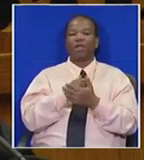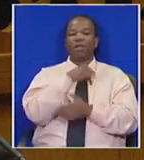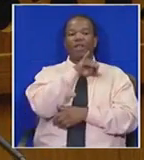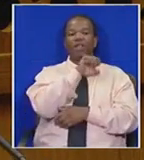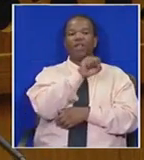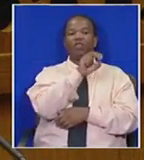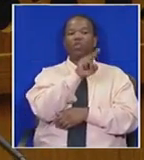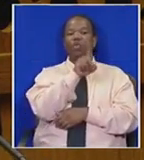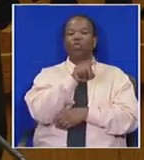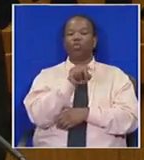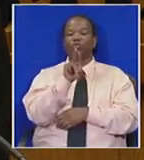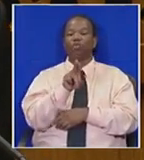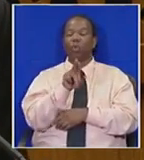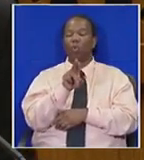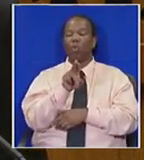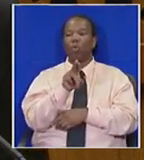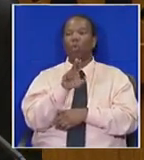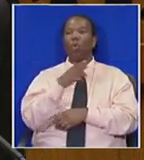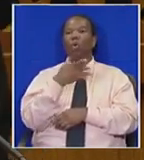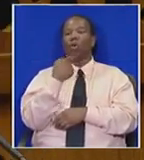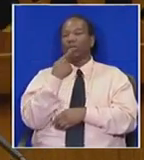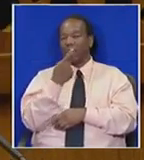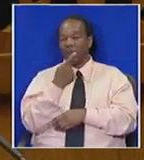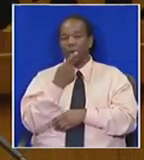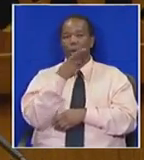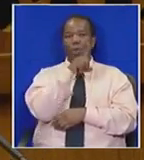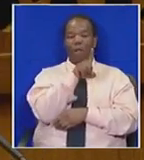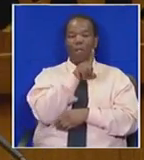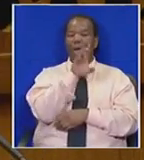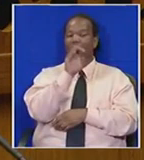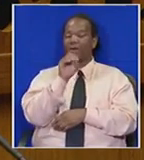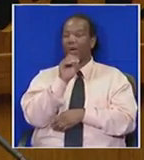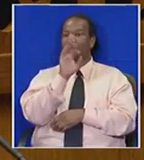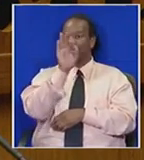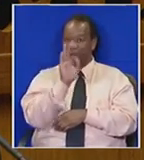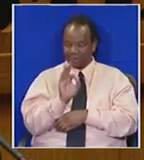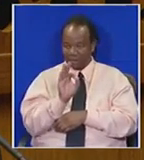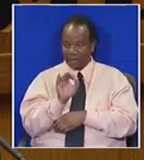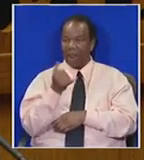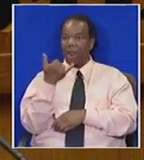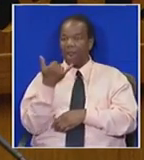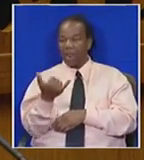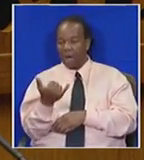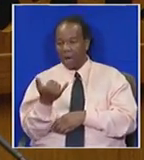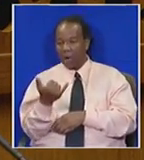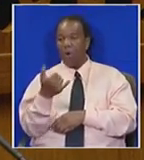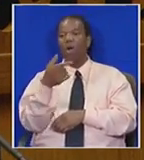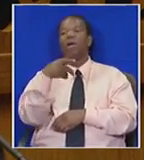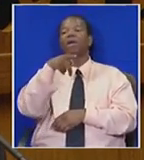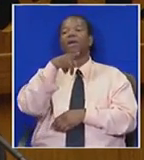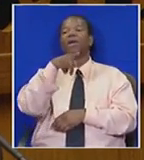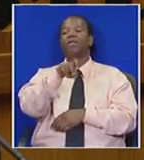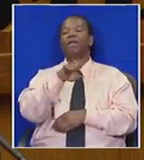Motors announced their decision to take 100% ownership of an assembly plant in the Eastern Cape,